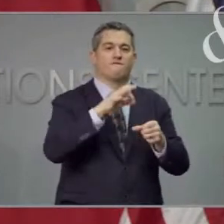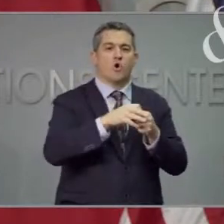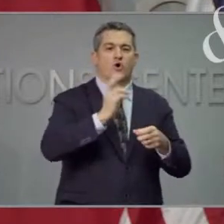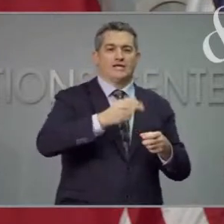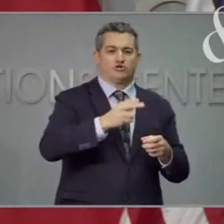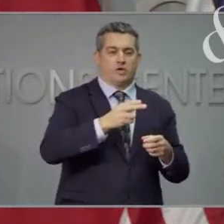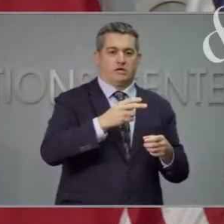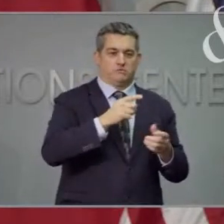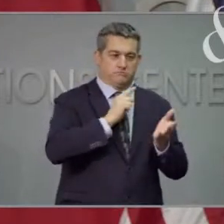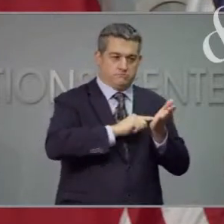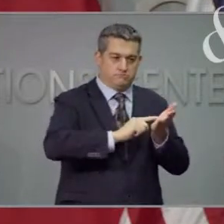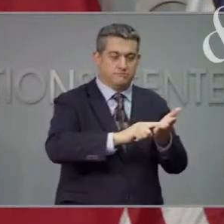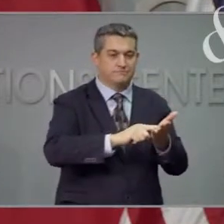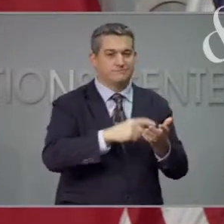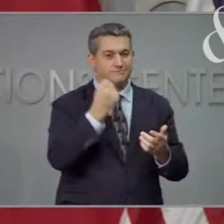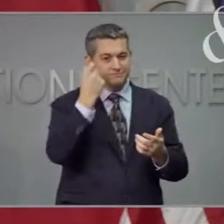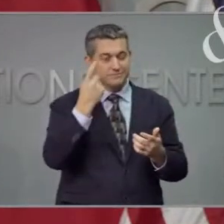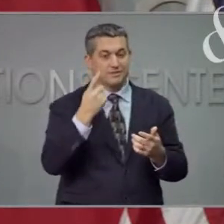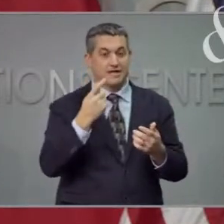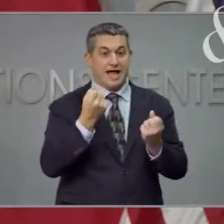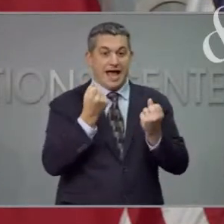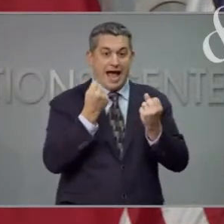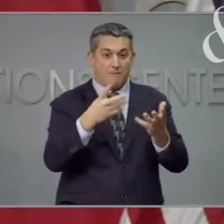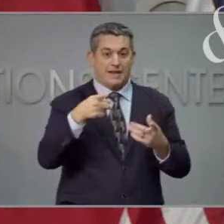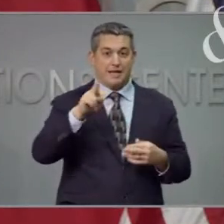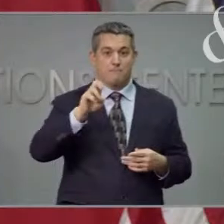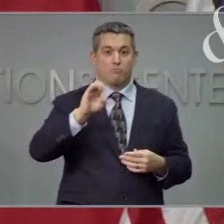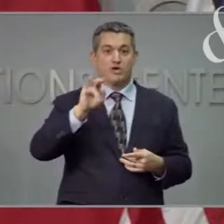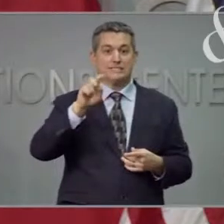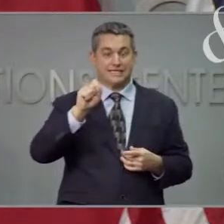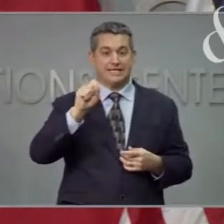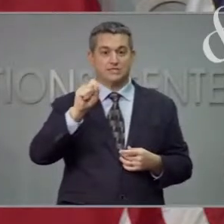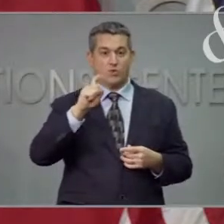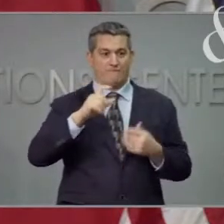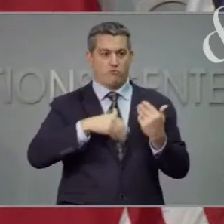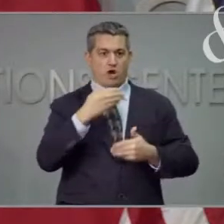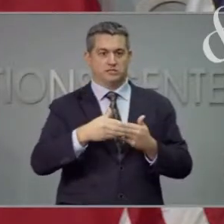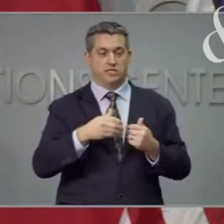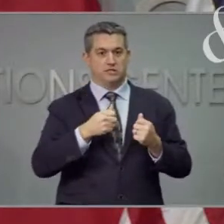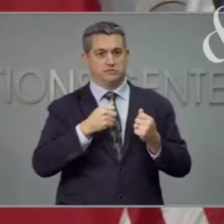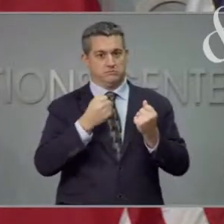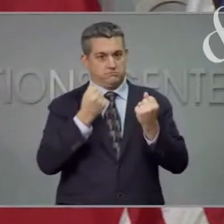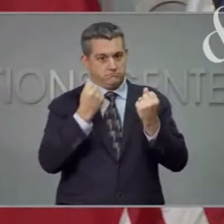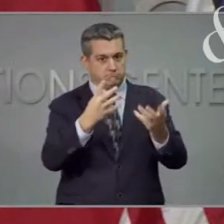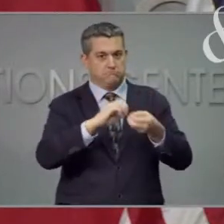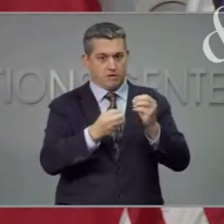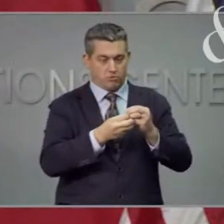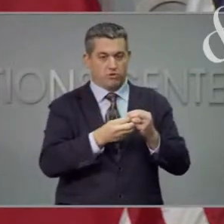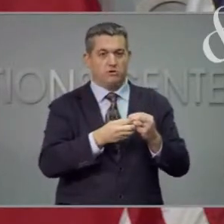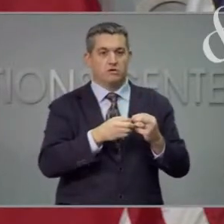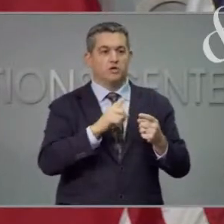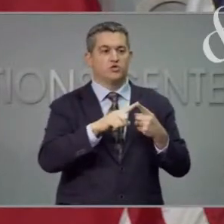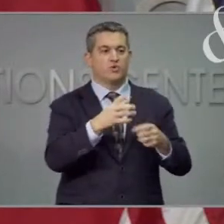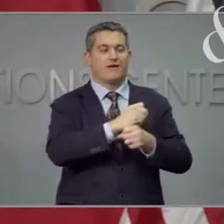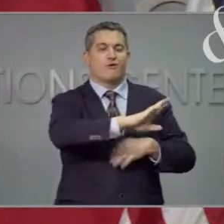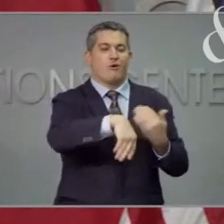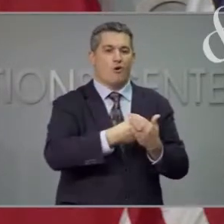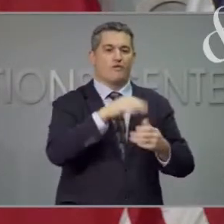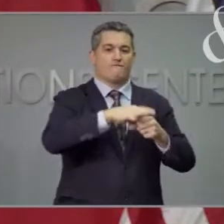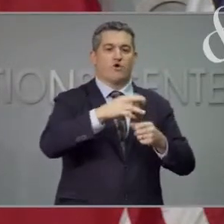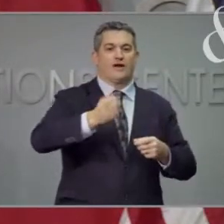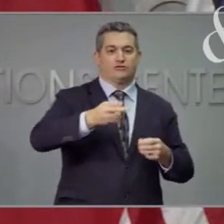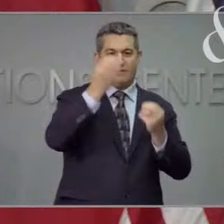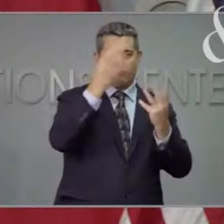little lengthier because of the number of precincts that we have to process in order to get the voter history information